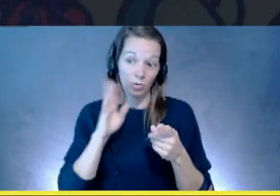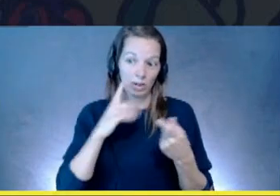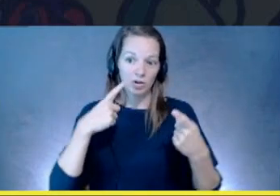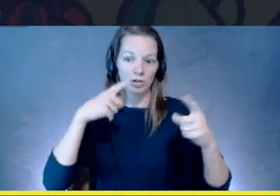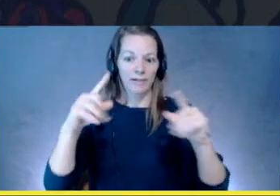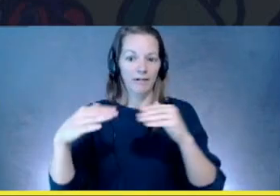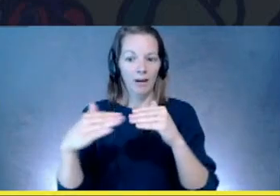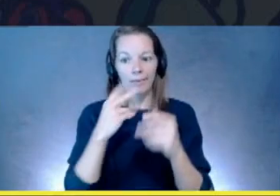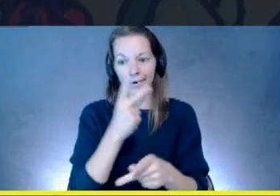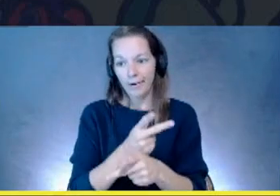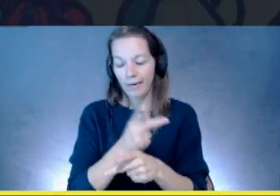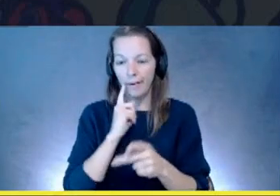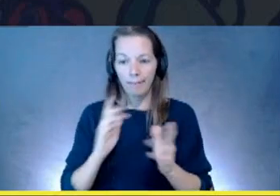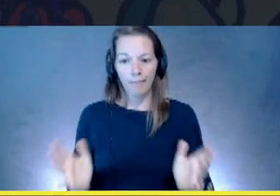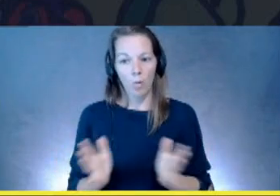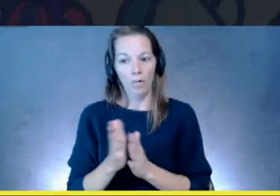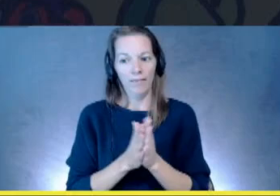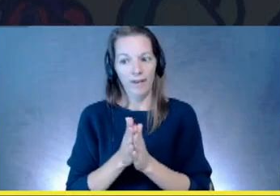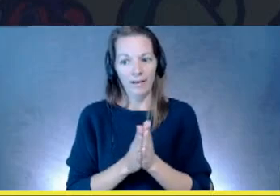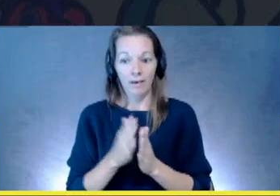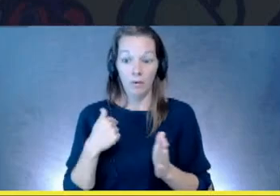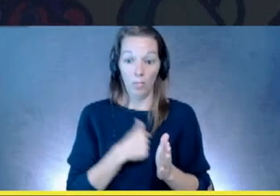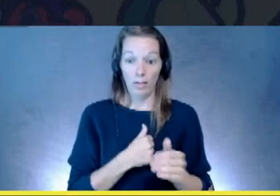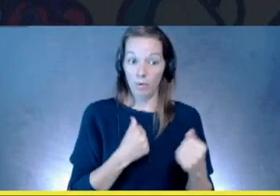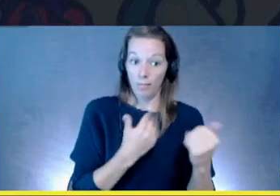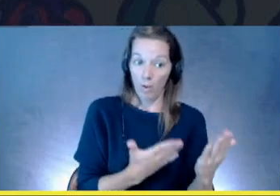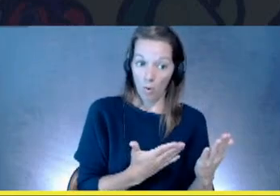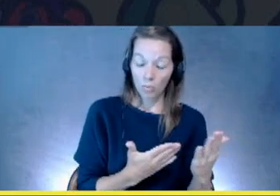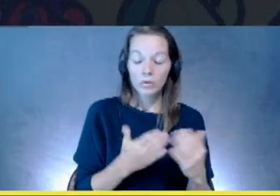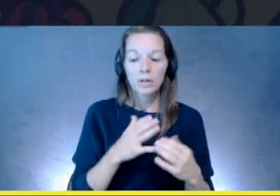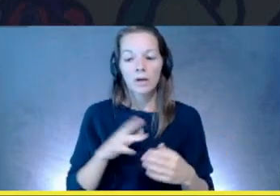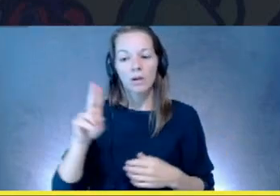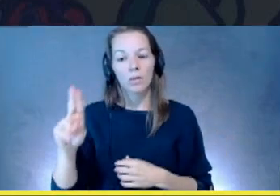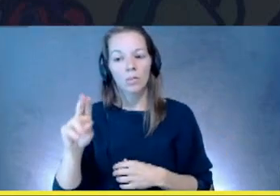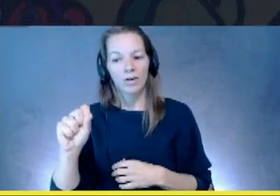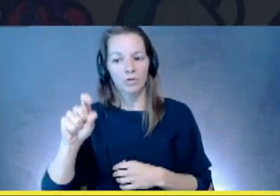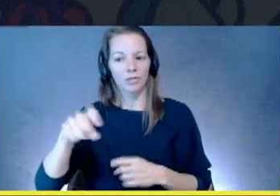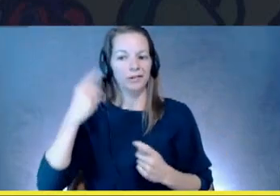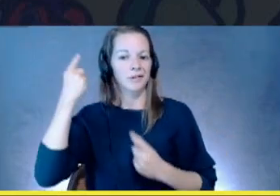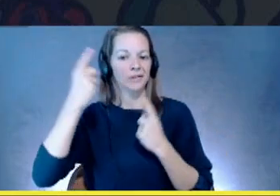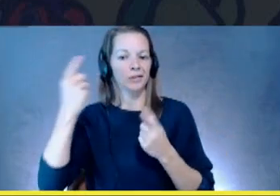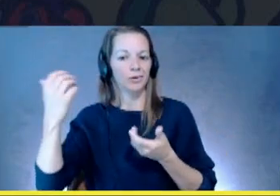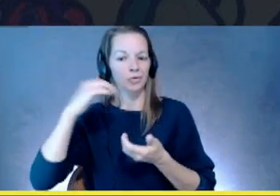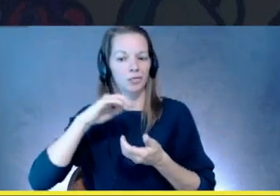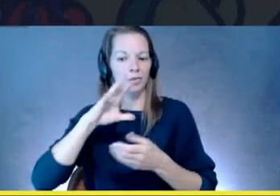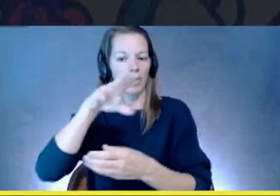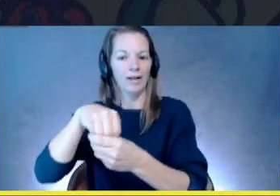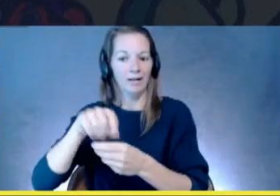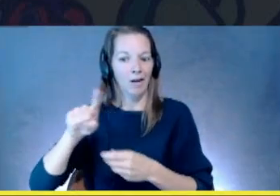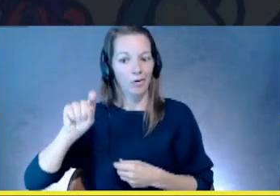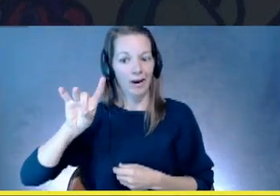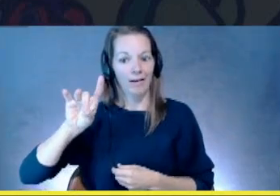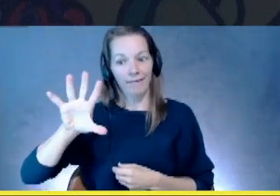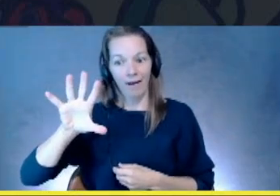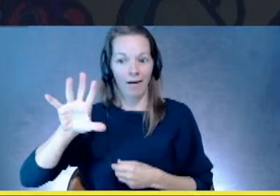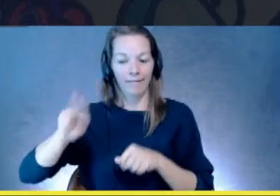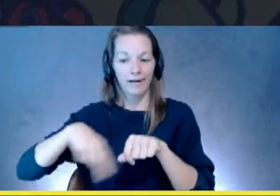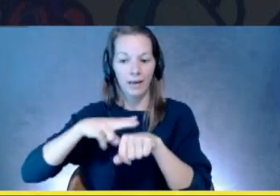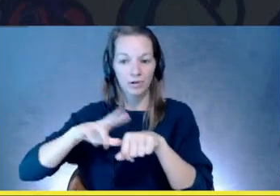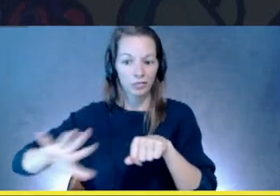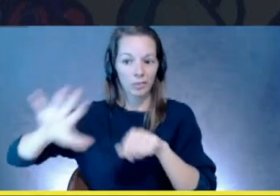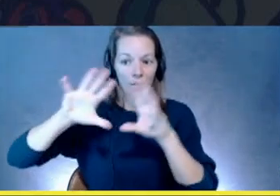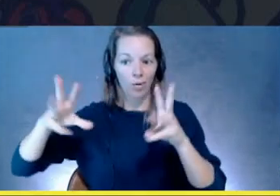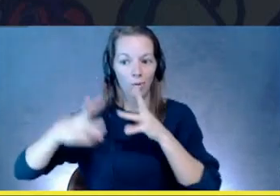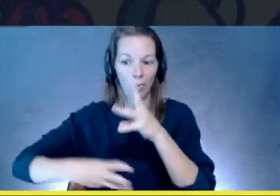and to motivate this, we propose that the U.S. should consider joining the 185 nations around the